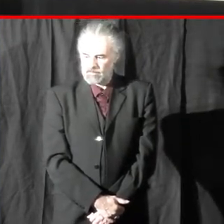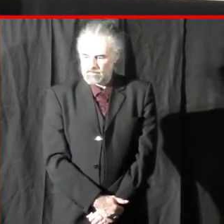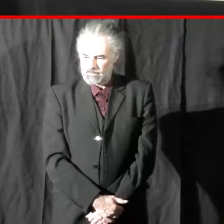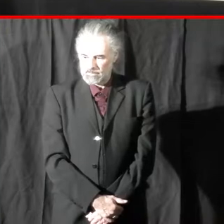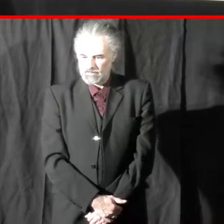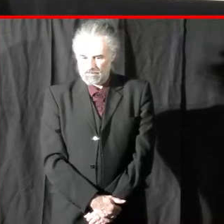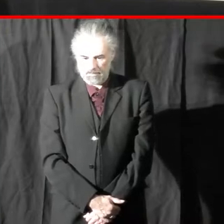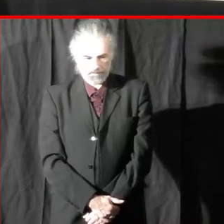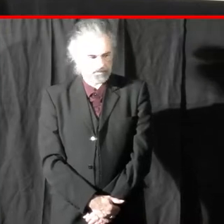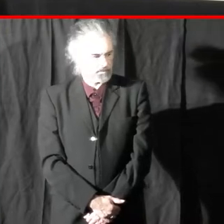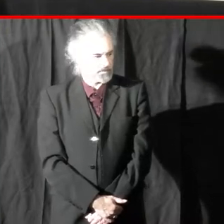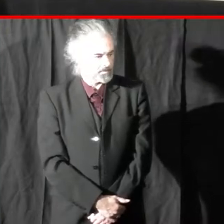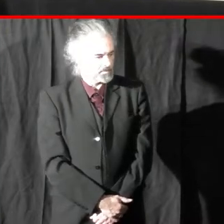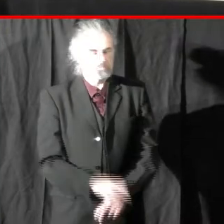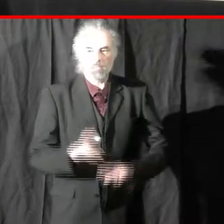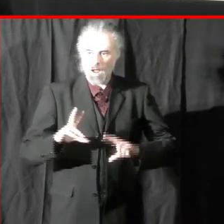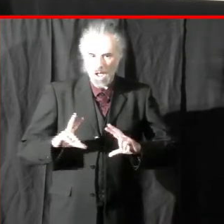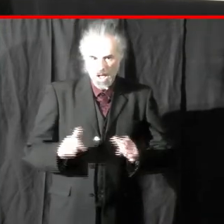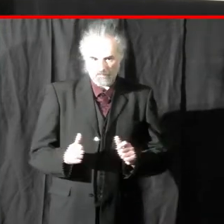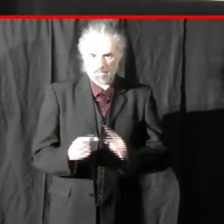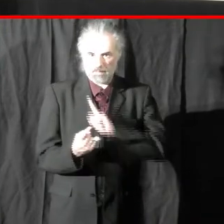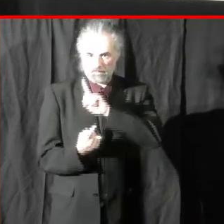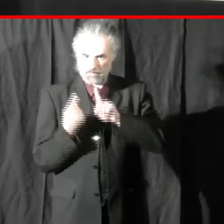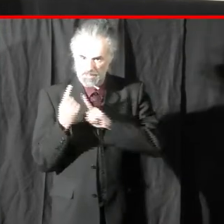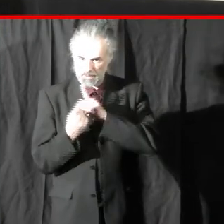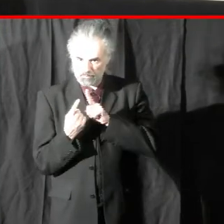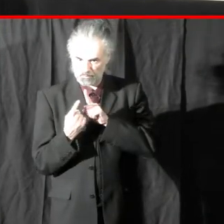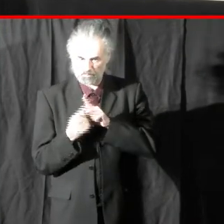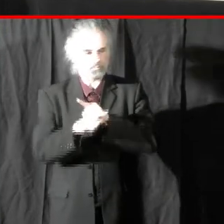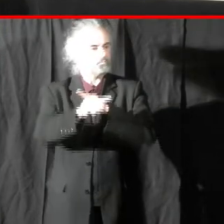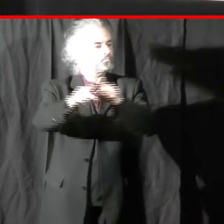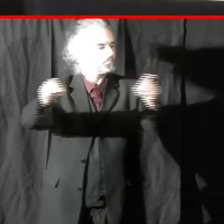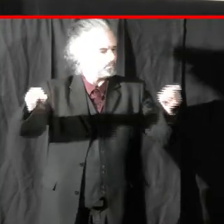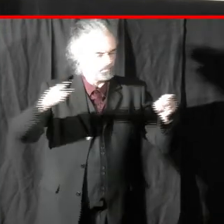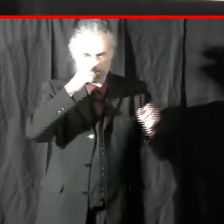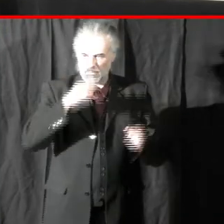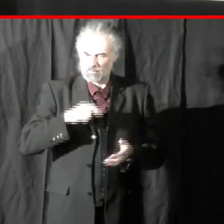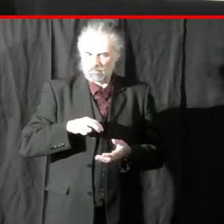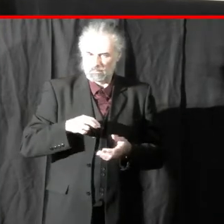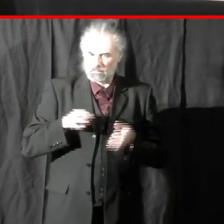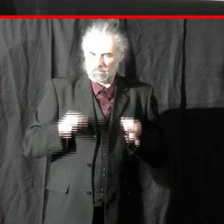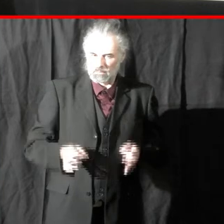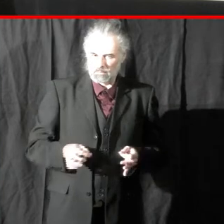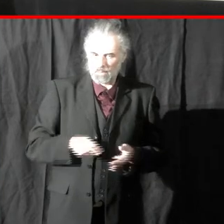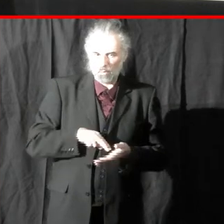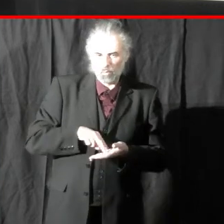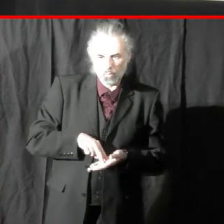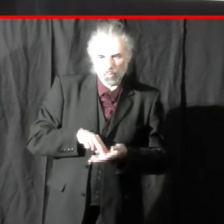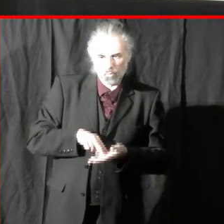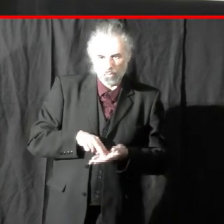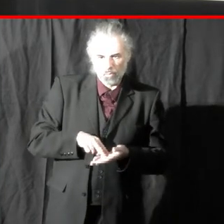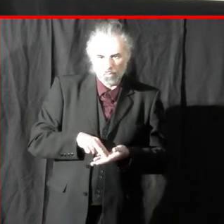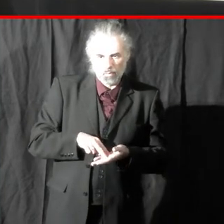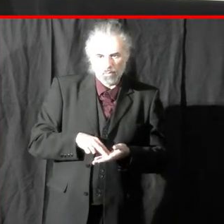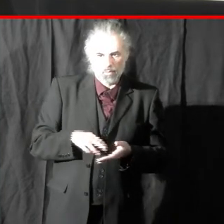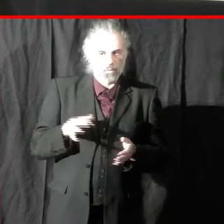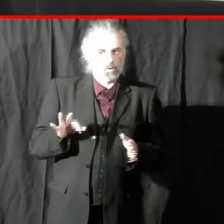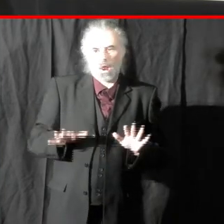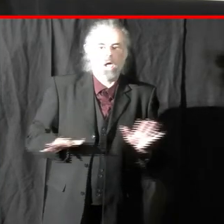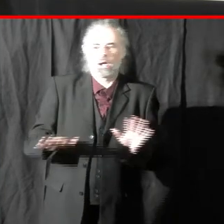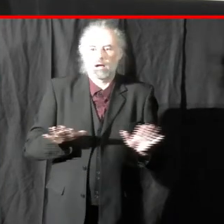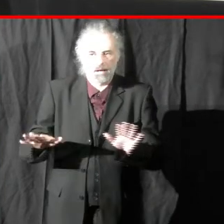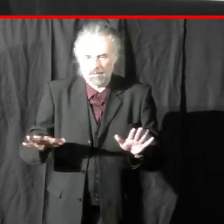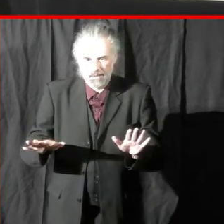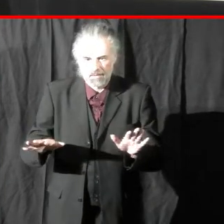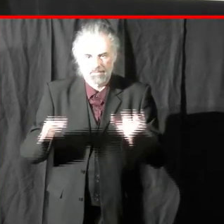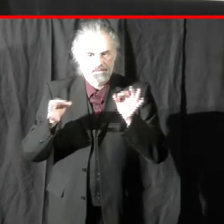So after the town meeting, the town decided to wait, to not run hastily into any